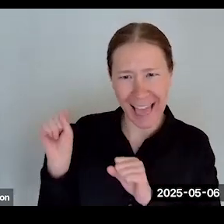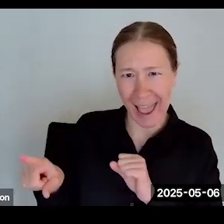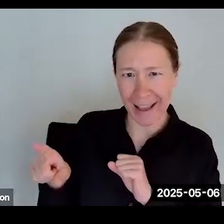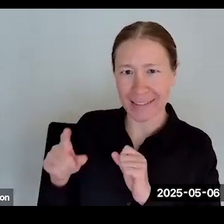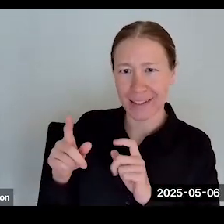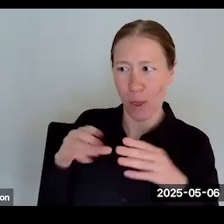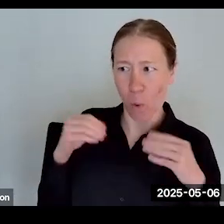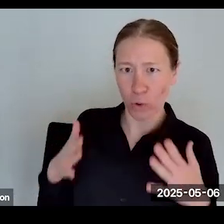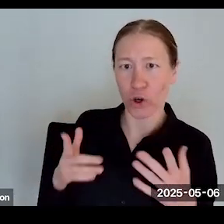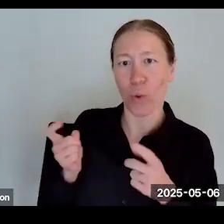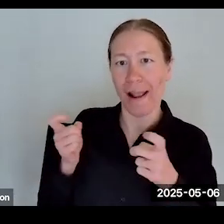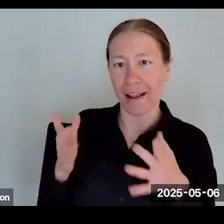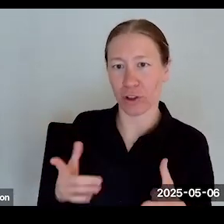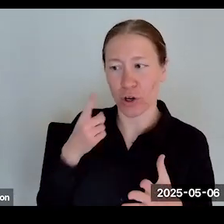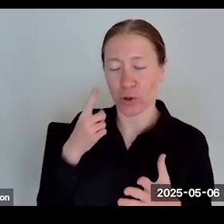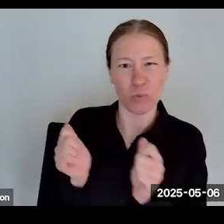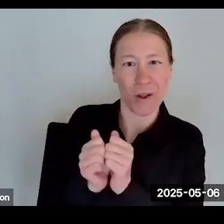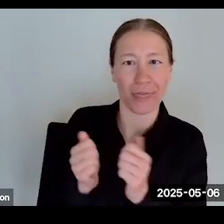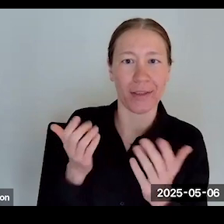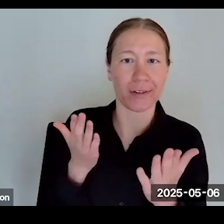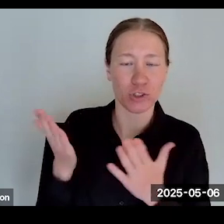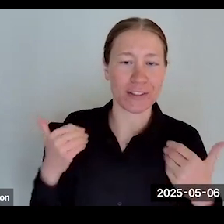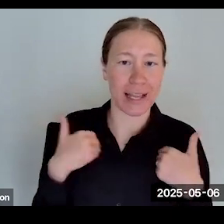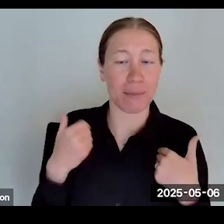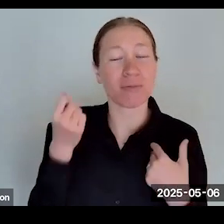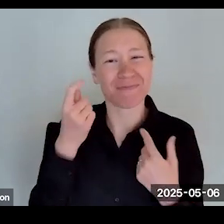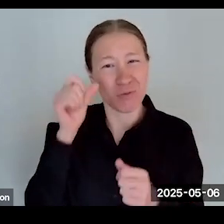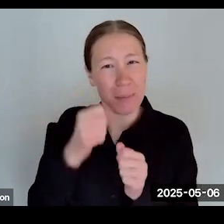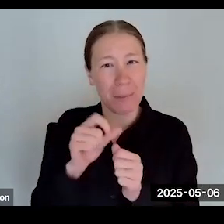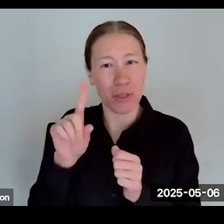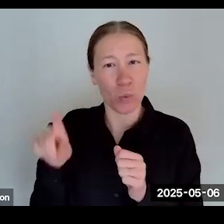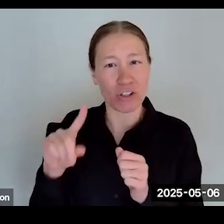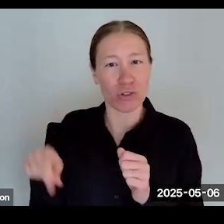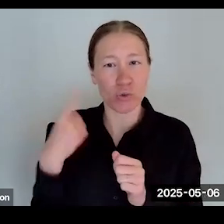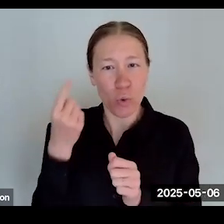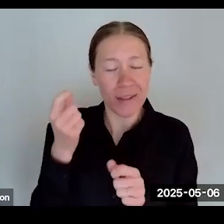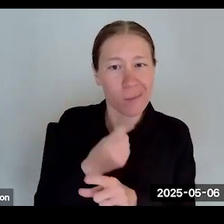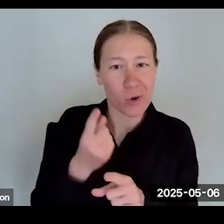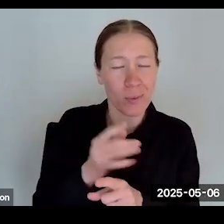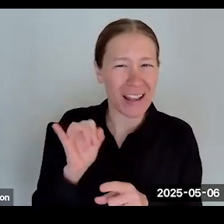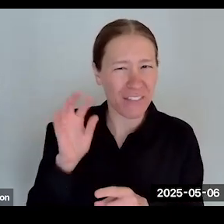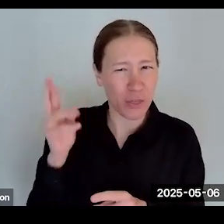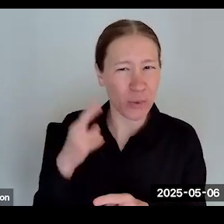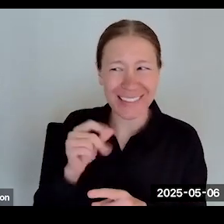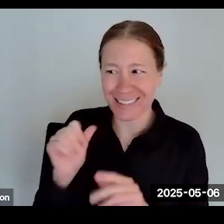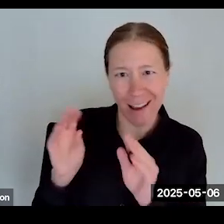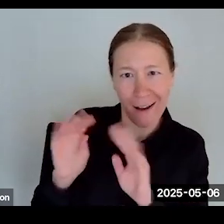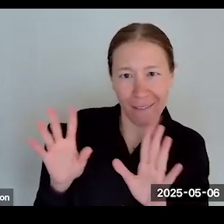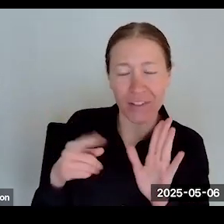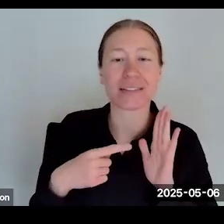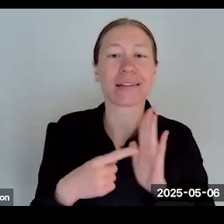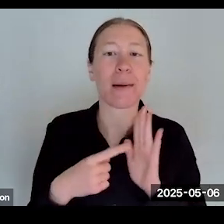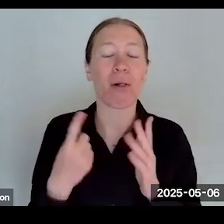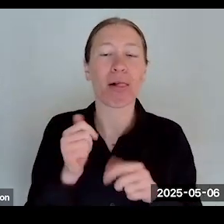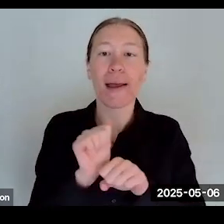animal. Keep in mind, these questions are only appropriate if the reason for the service animal is not obvious. For example, an